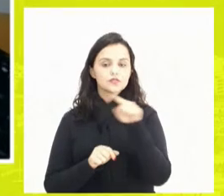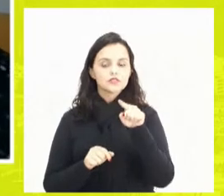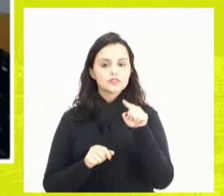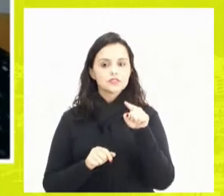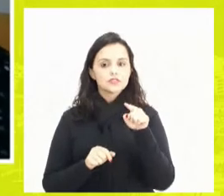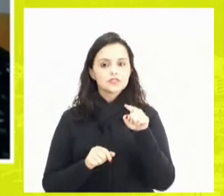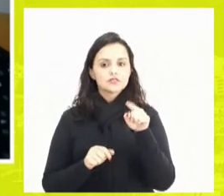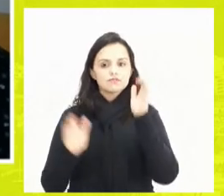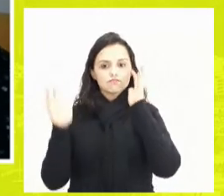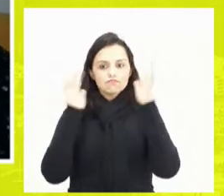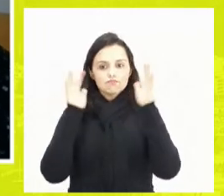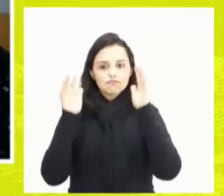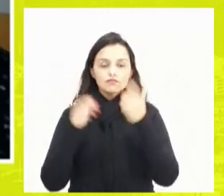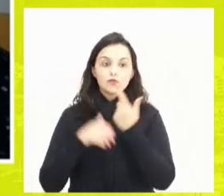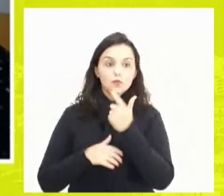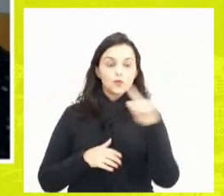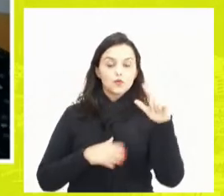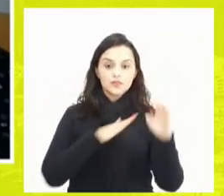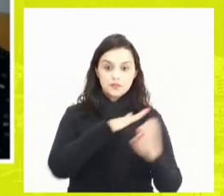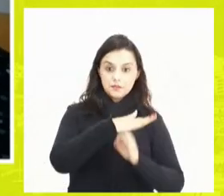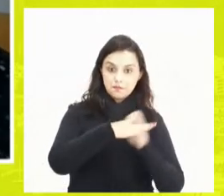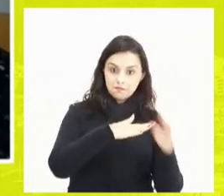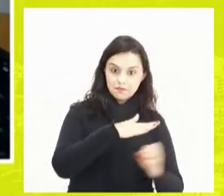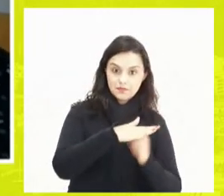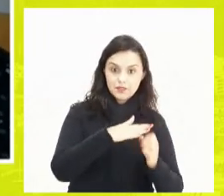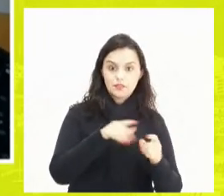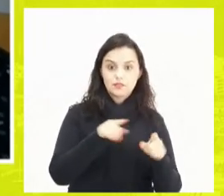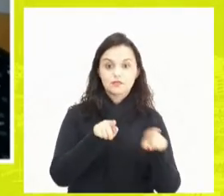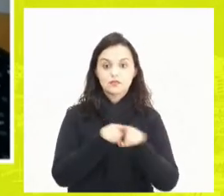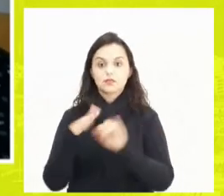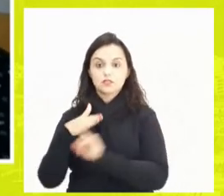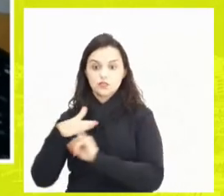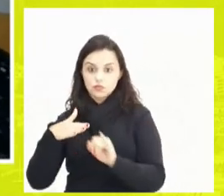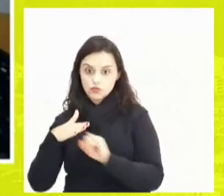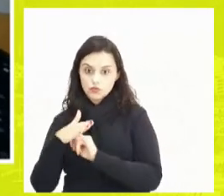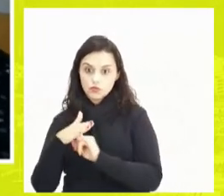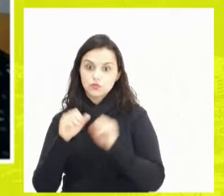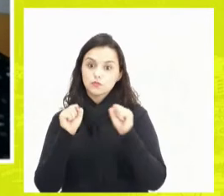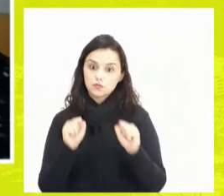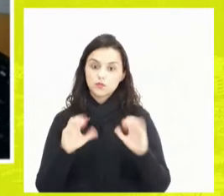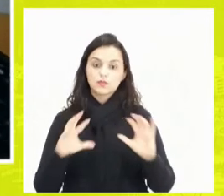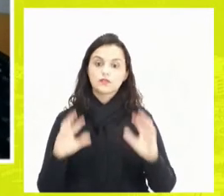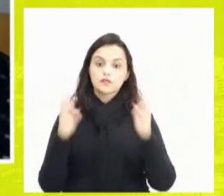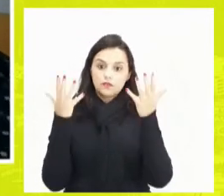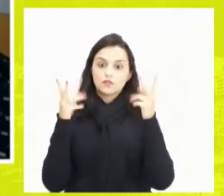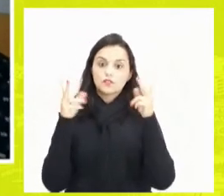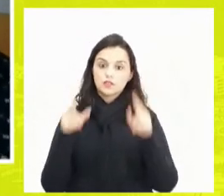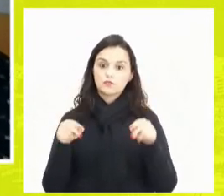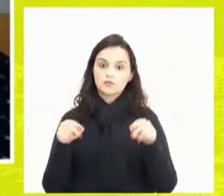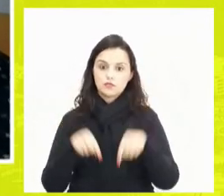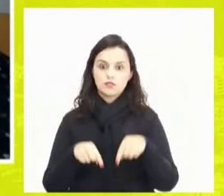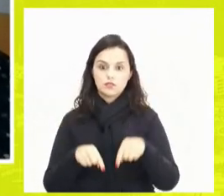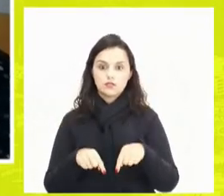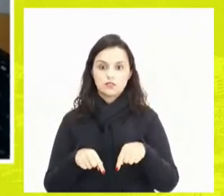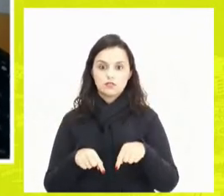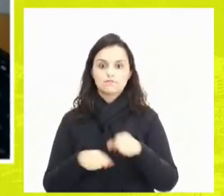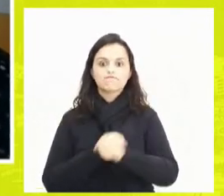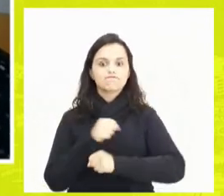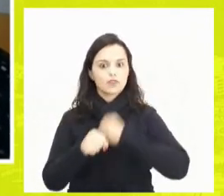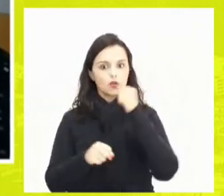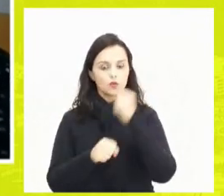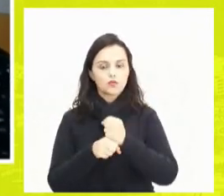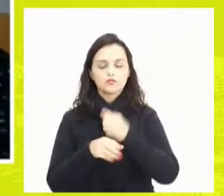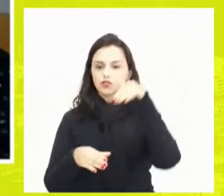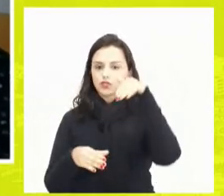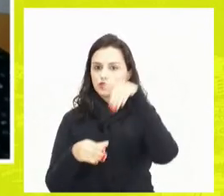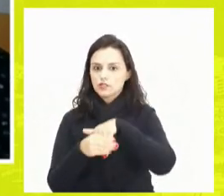put a bit of inspiration in from other companies to create events like this uh in the